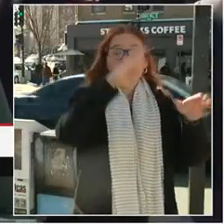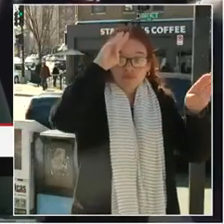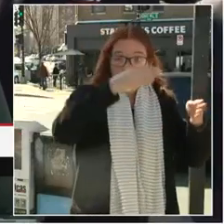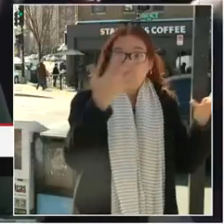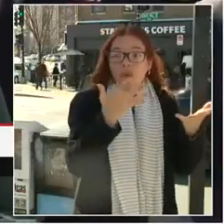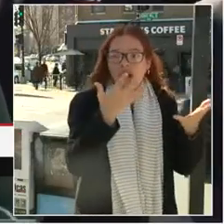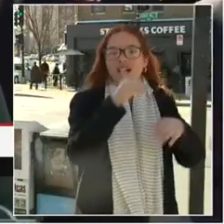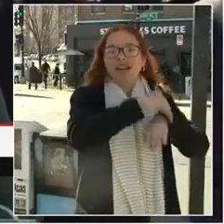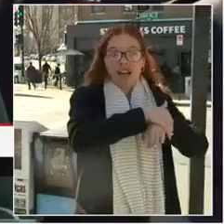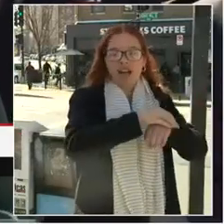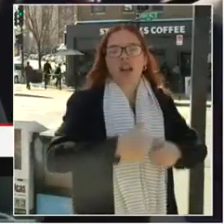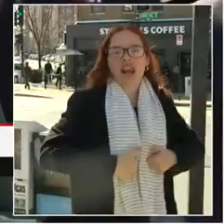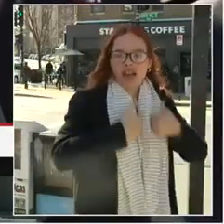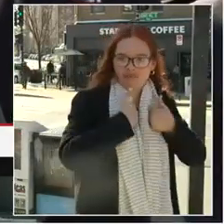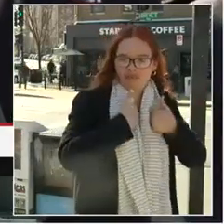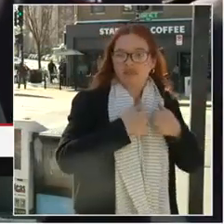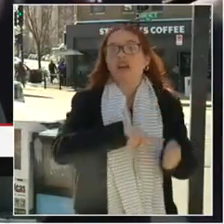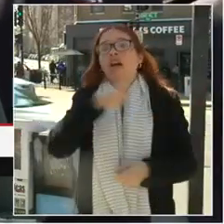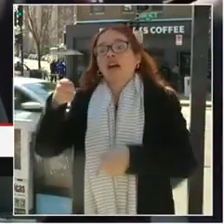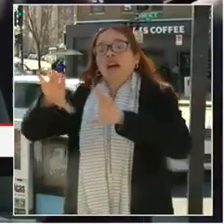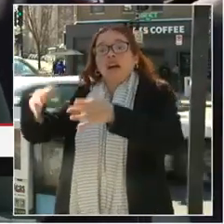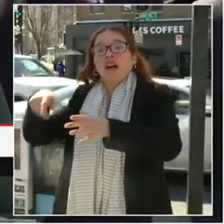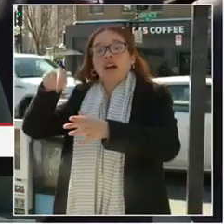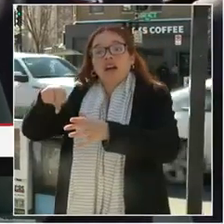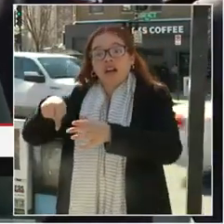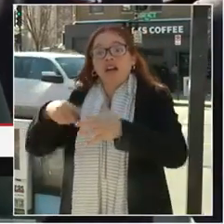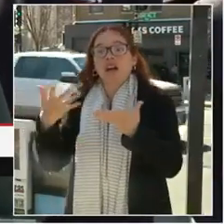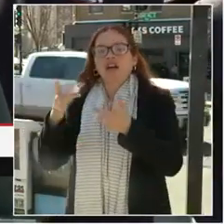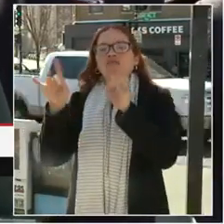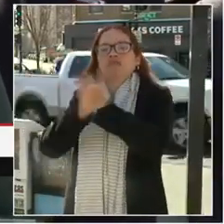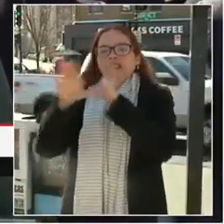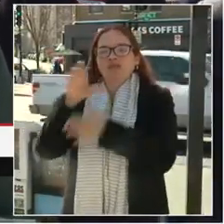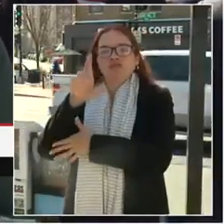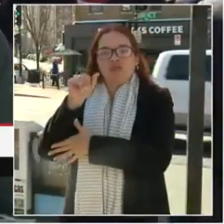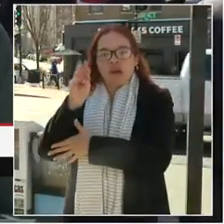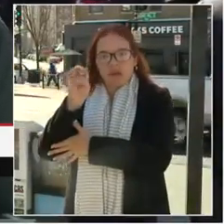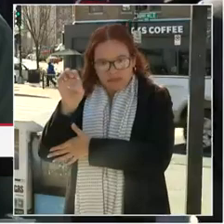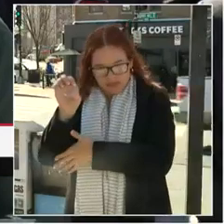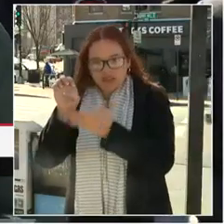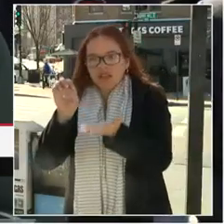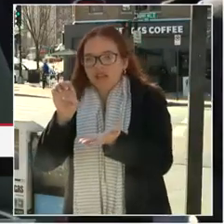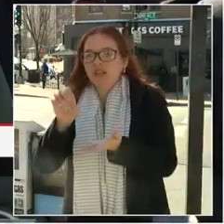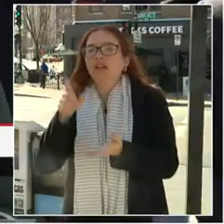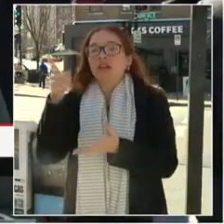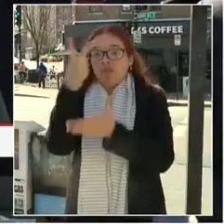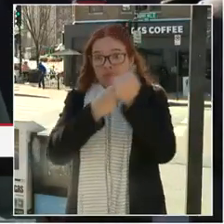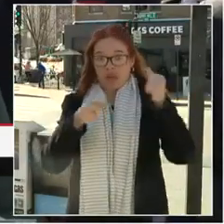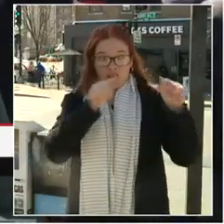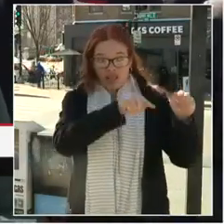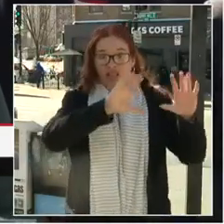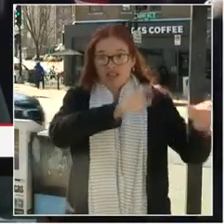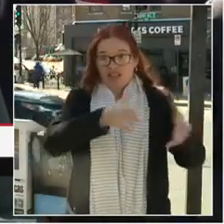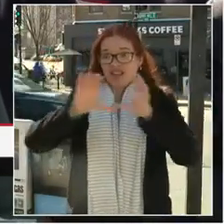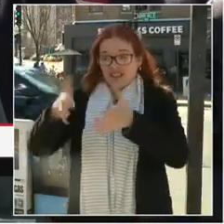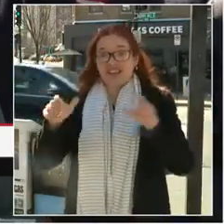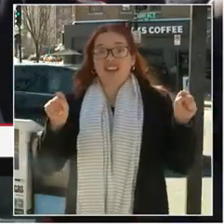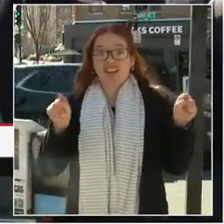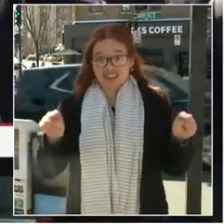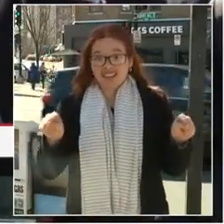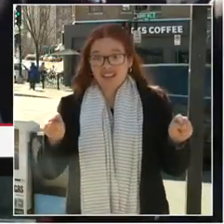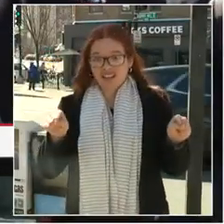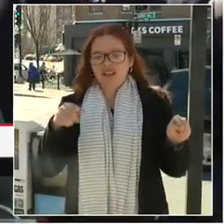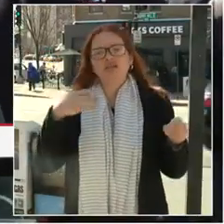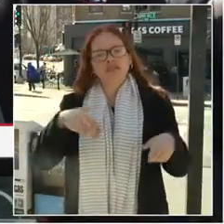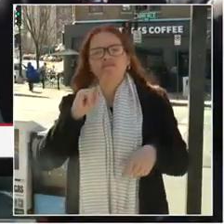other one focused on violent crime. And both of these task forces have achieved